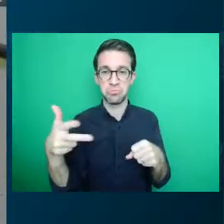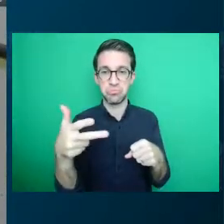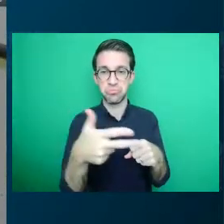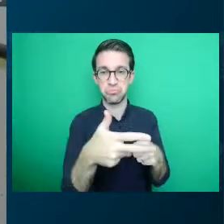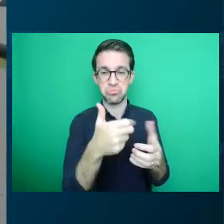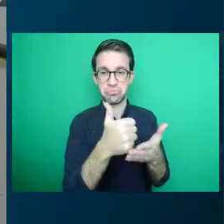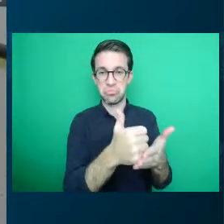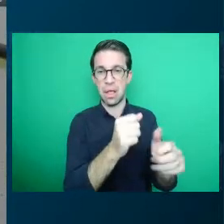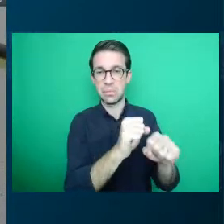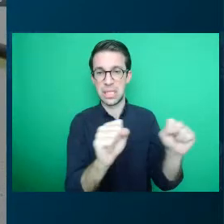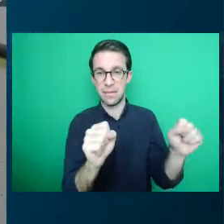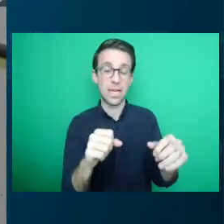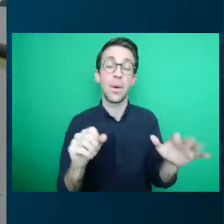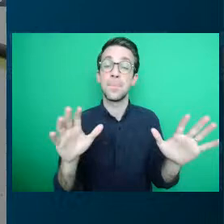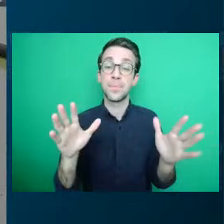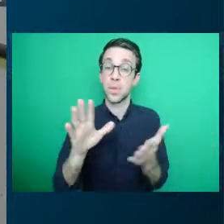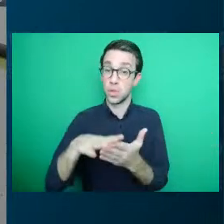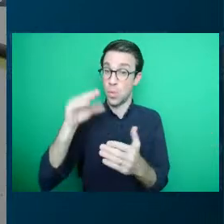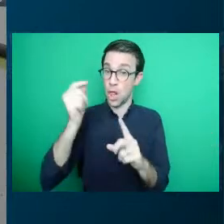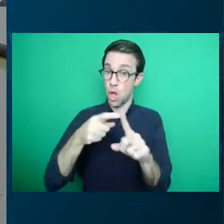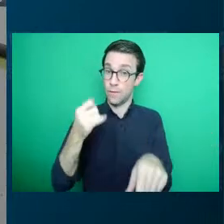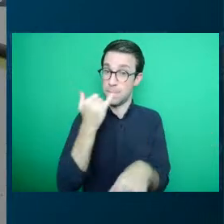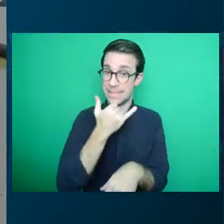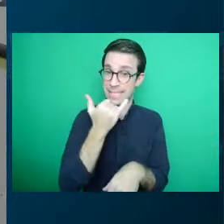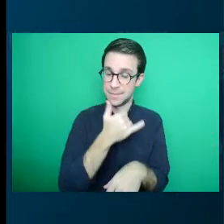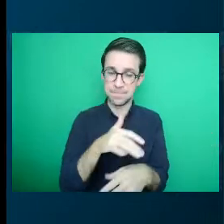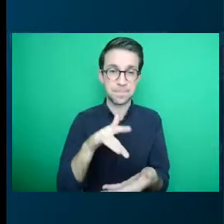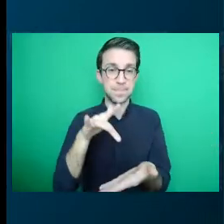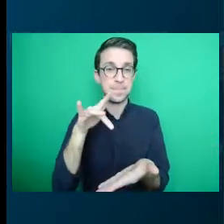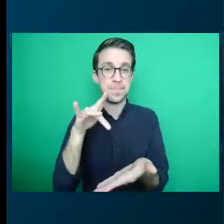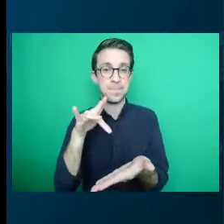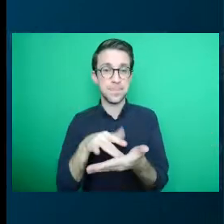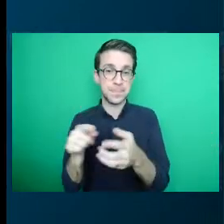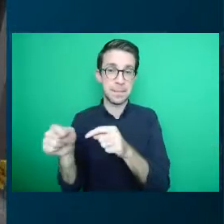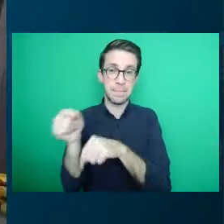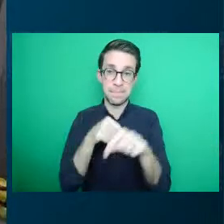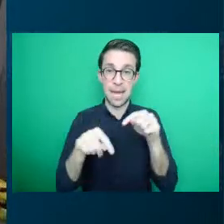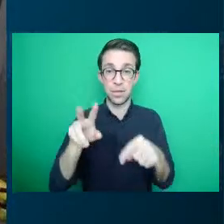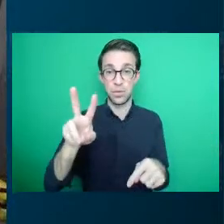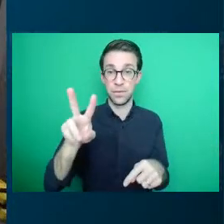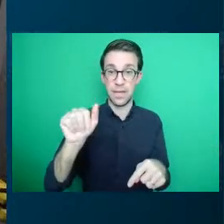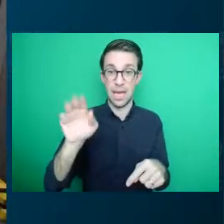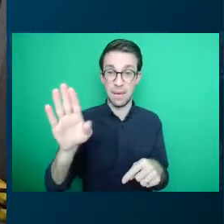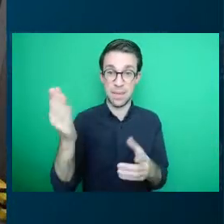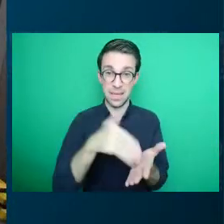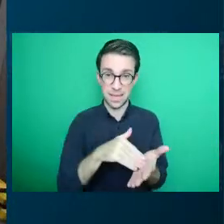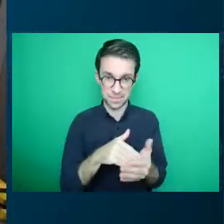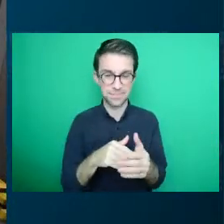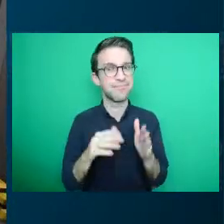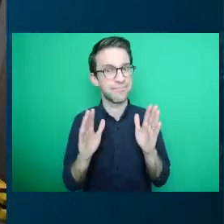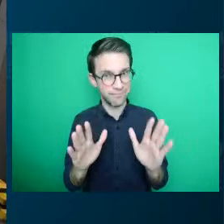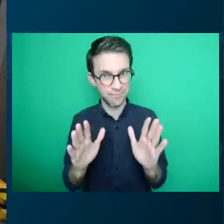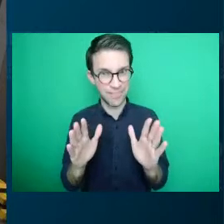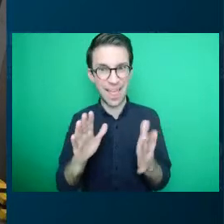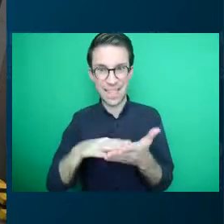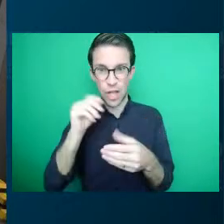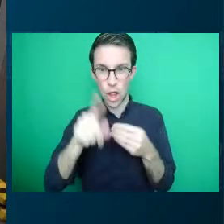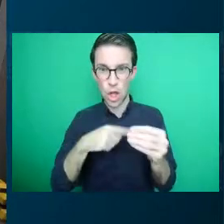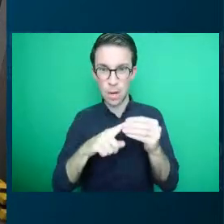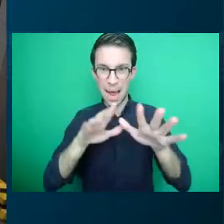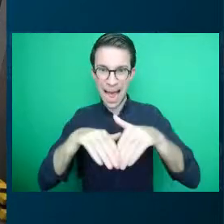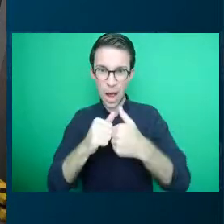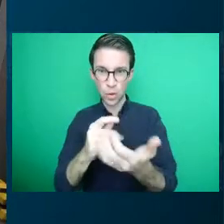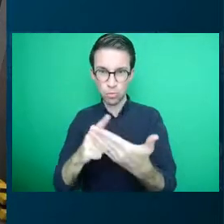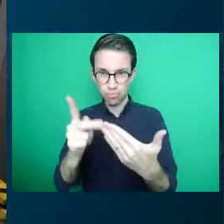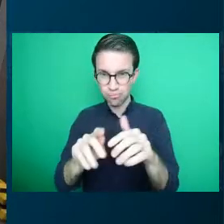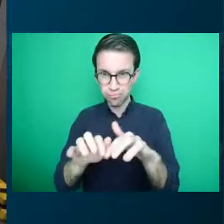learn from our mistakes. We can press escape and we can revert the flight back to the vehicle assembly. And let's learn about programming the rocket. So